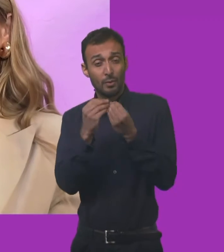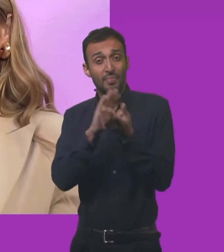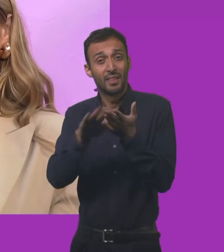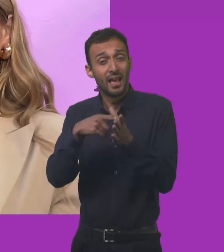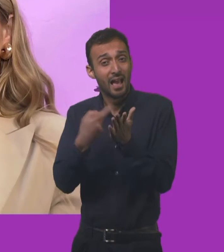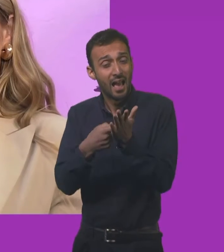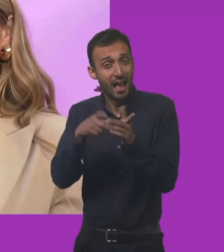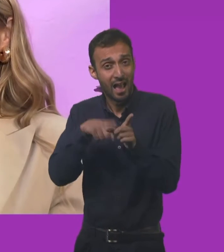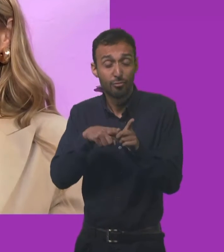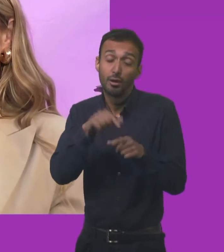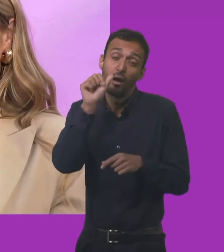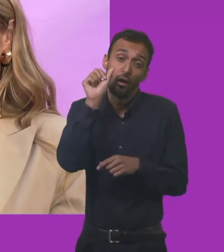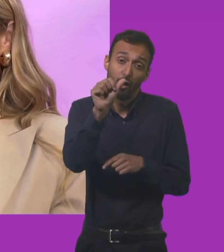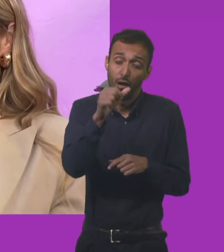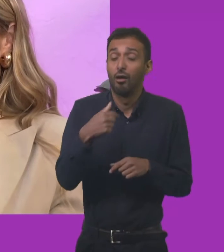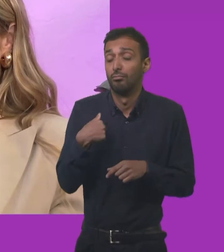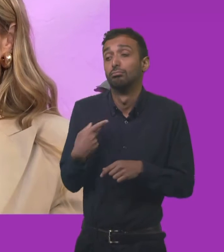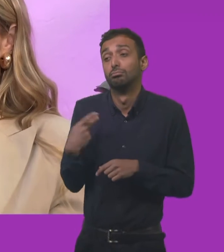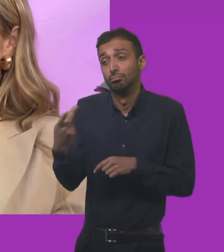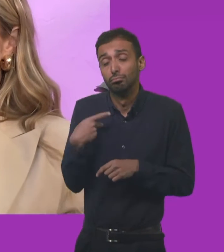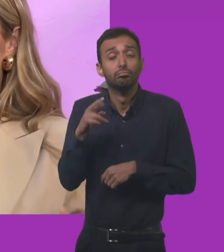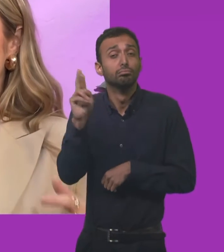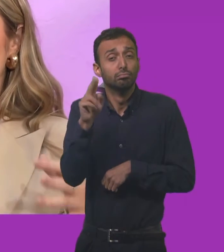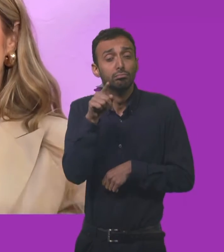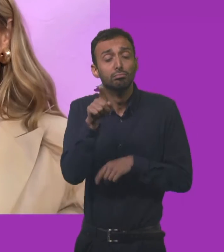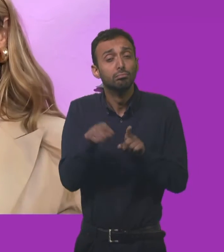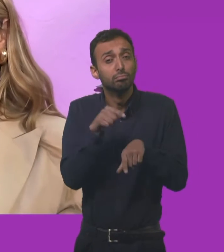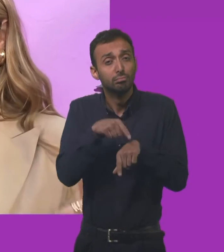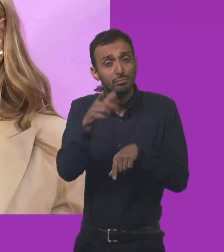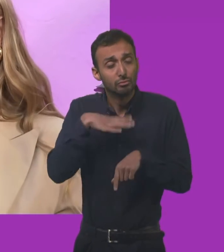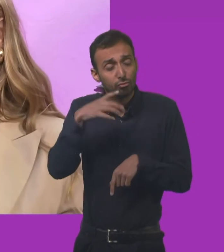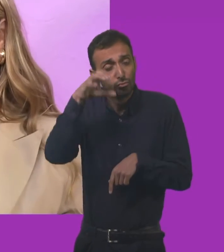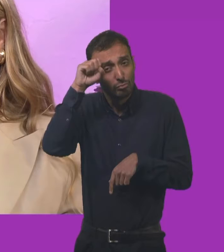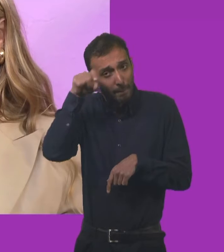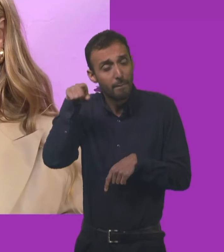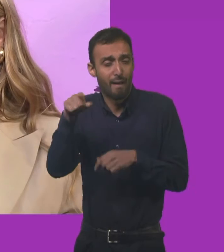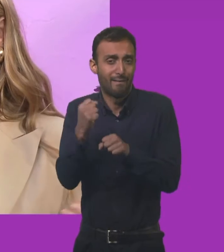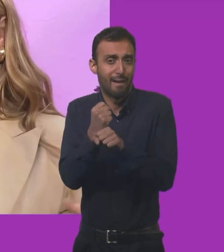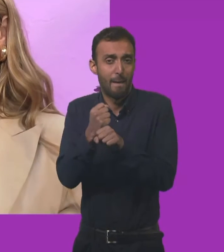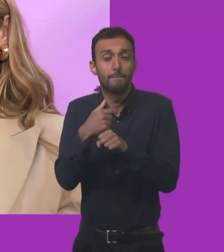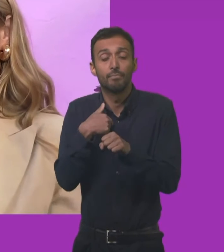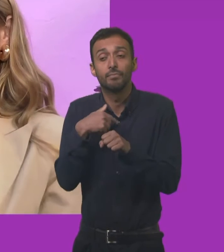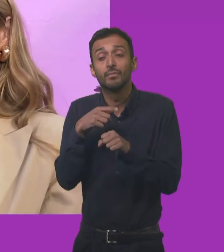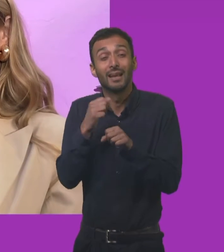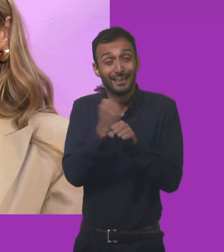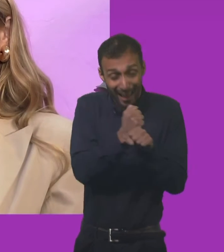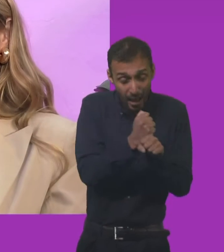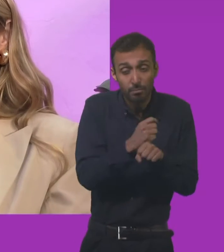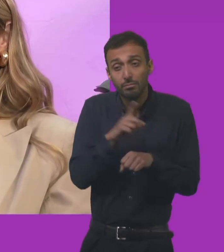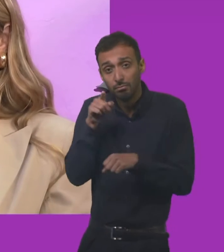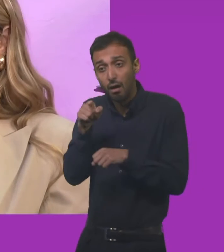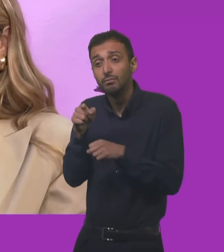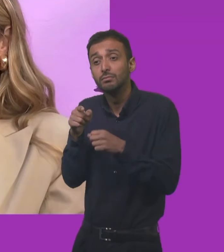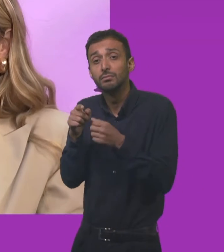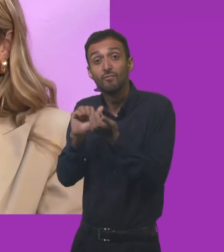close. I think people need to remember it was a game, and like the friendships that you do build in there are still real, and people